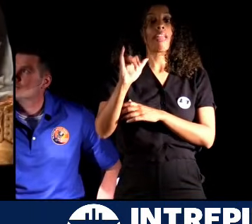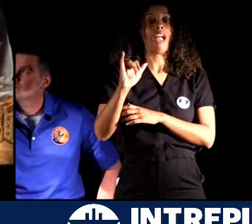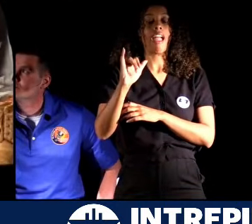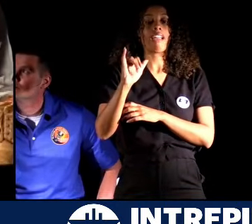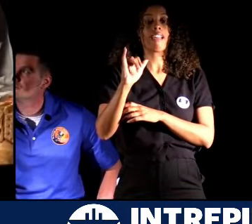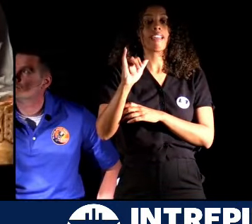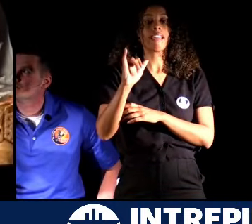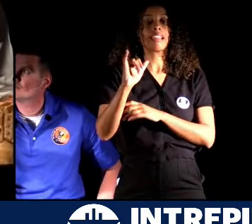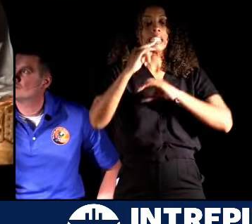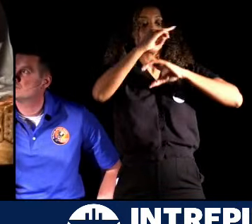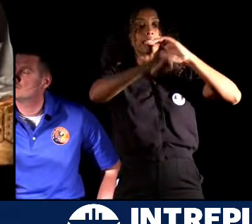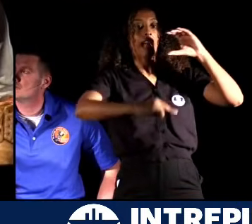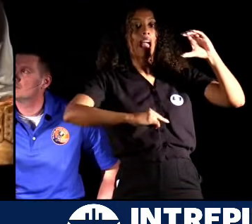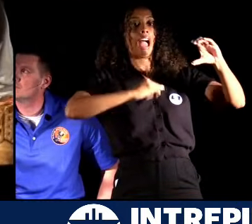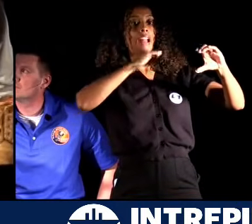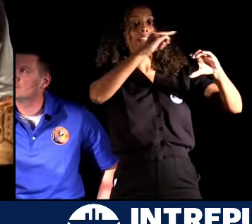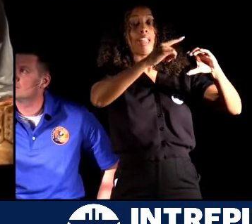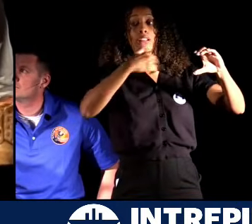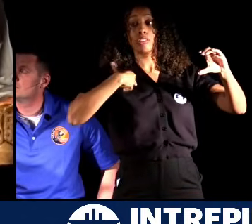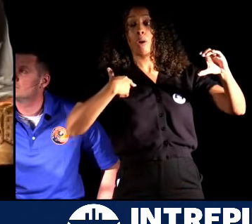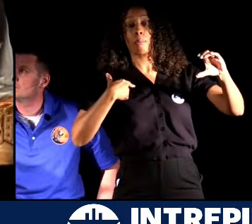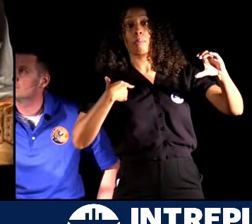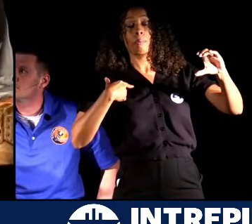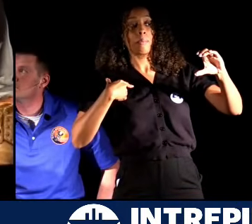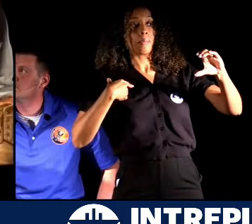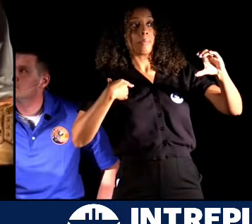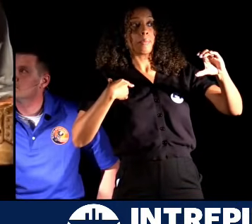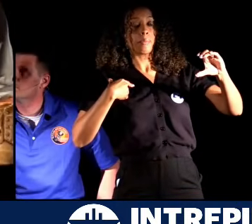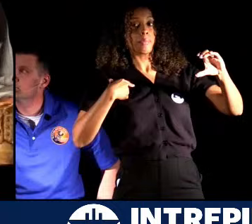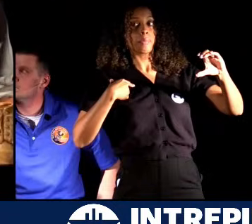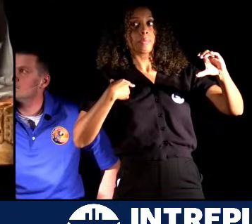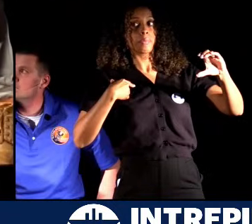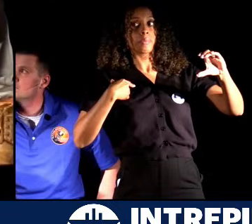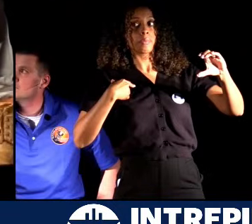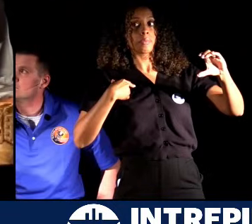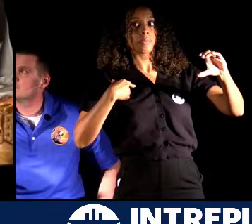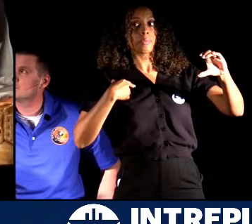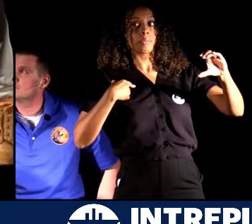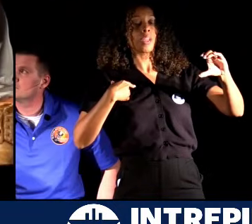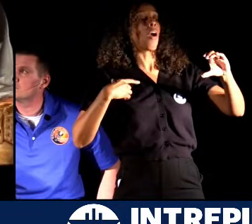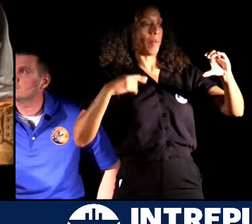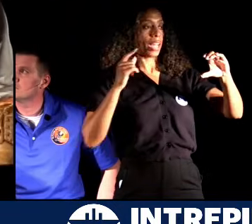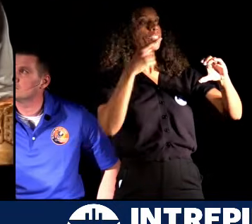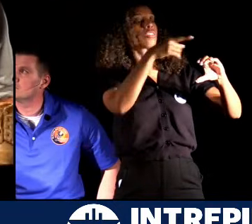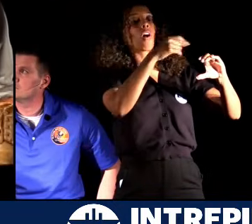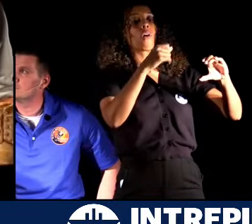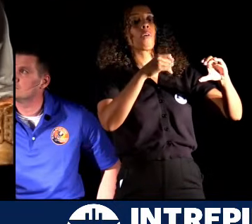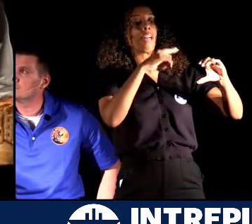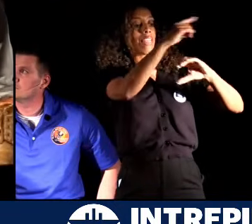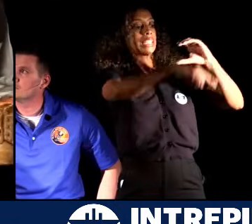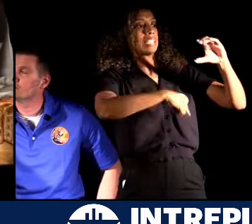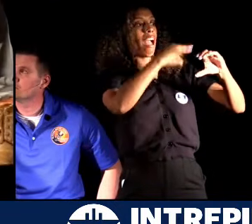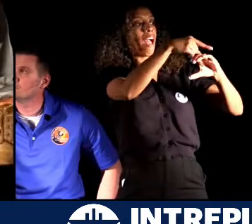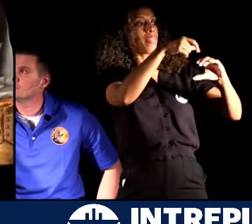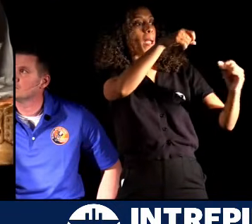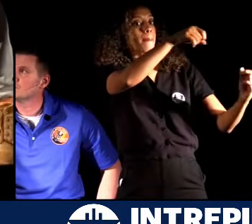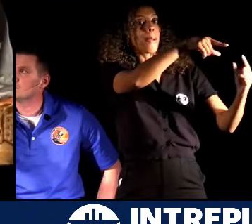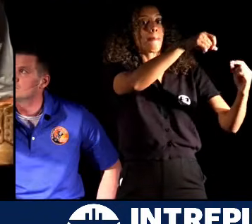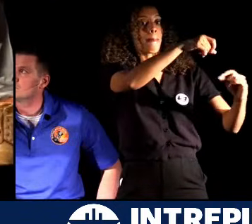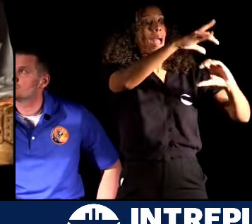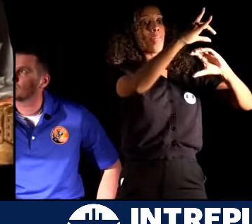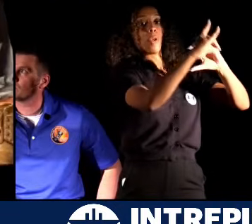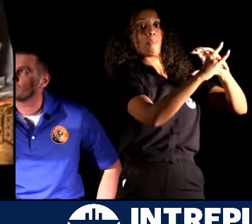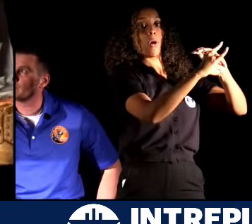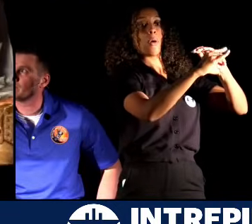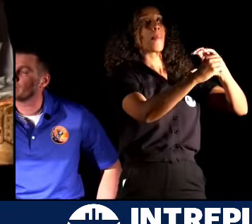that will talk to that mission over there, and the relay satellite will send us the information. But for Parker Solar Probe, by